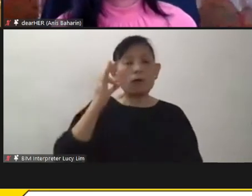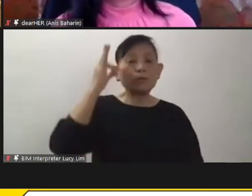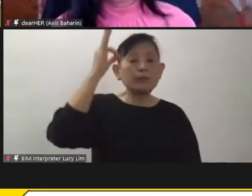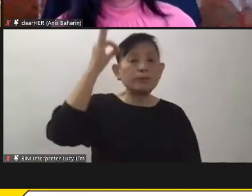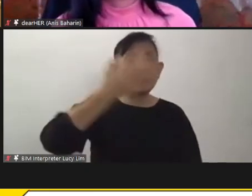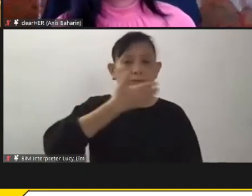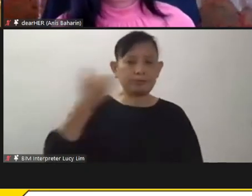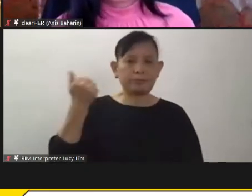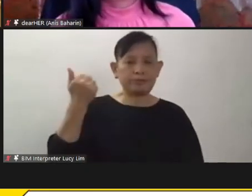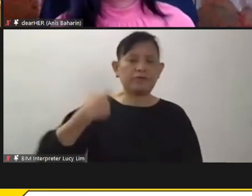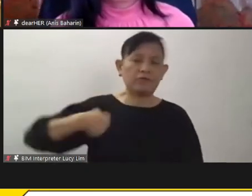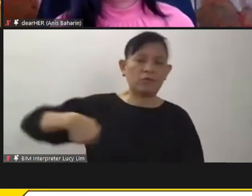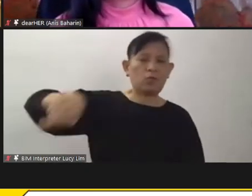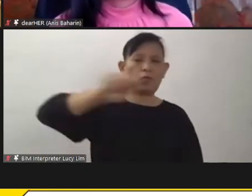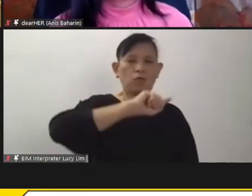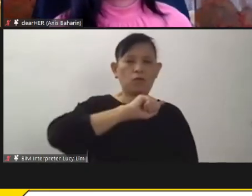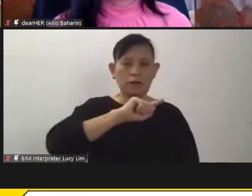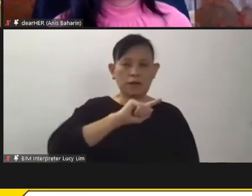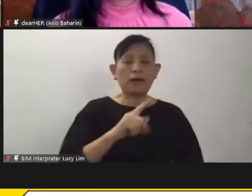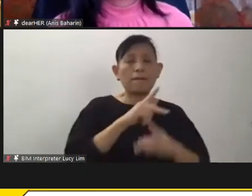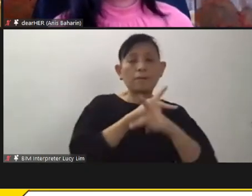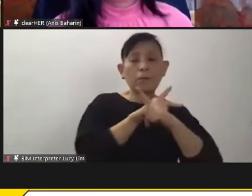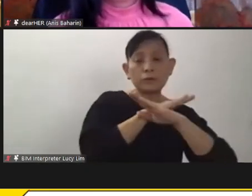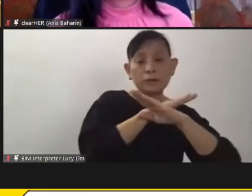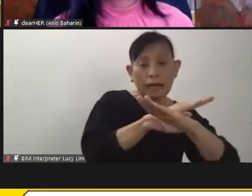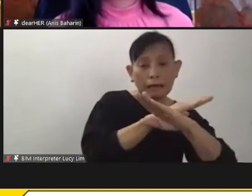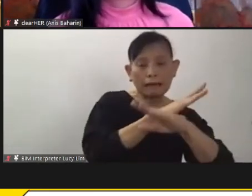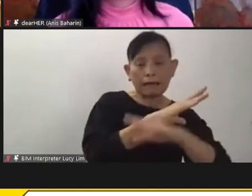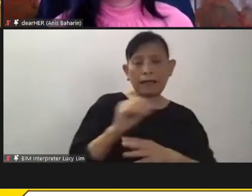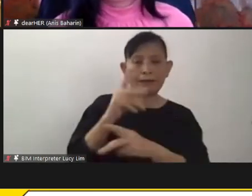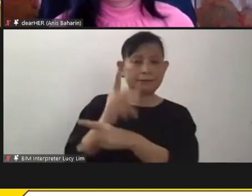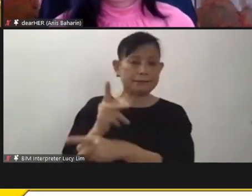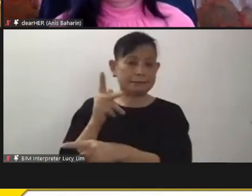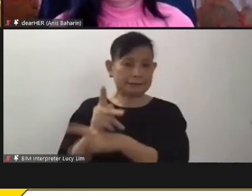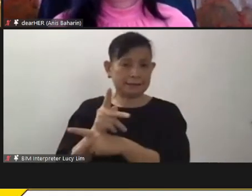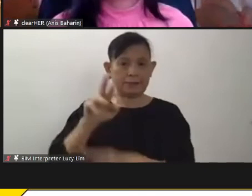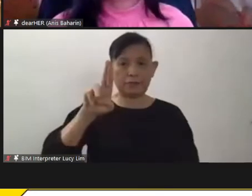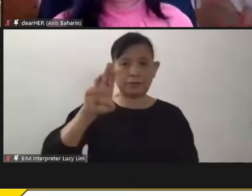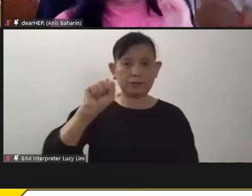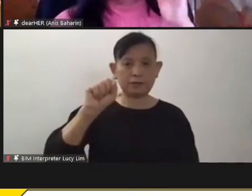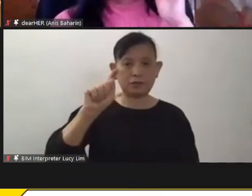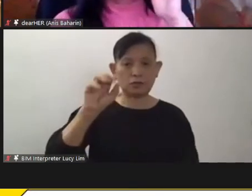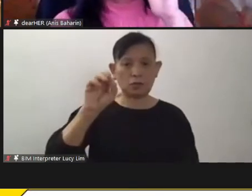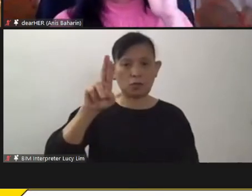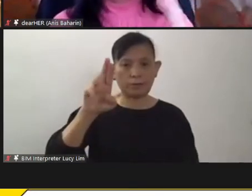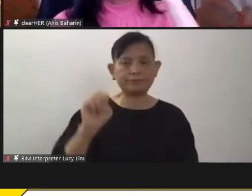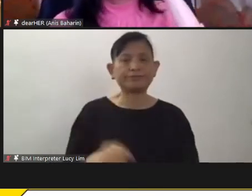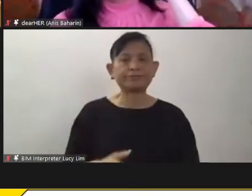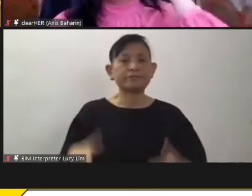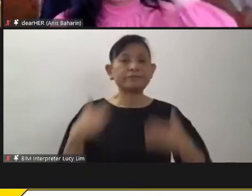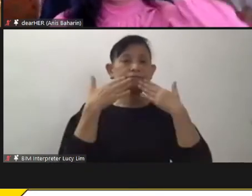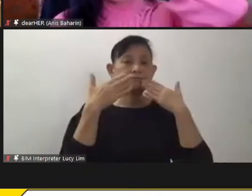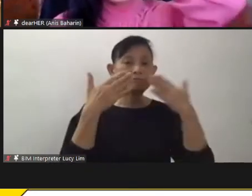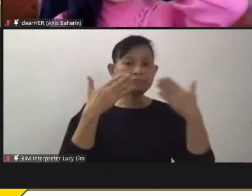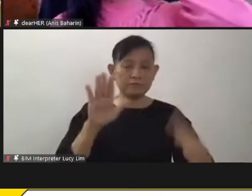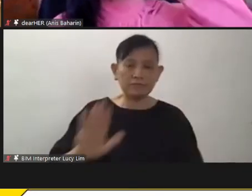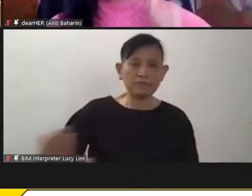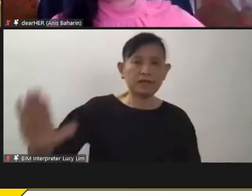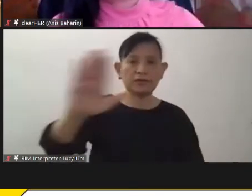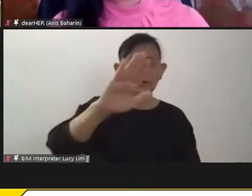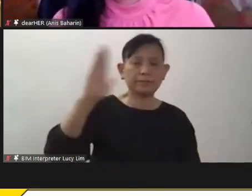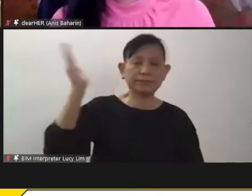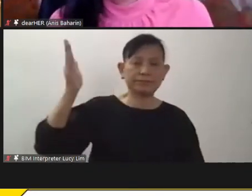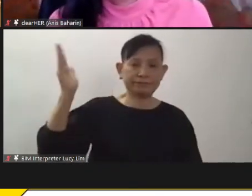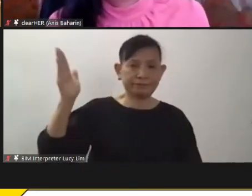Over. Protect, restore. All right. Thank you so much, everyone, for your presentation.